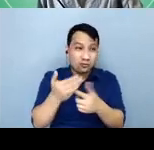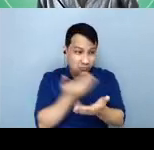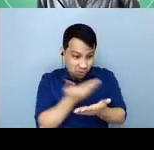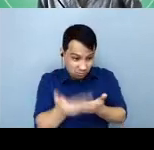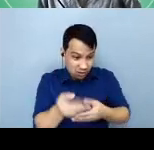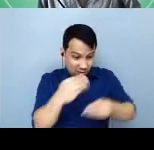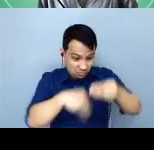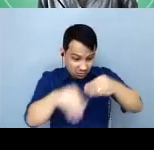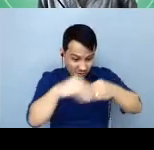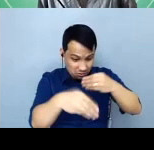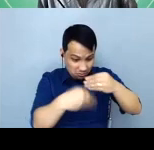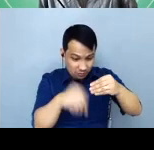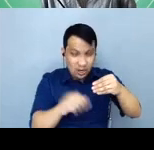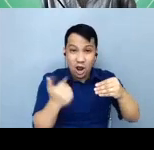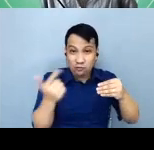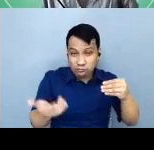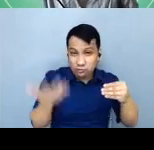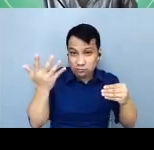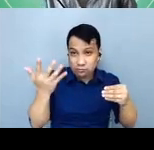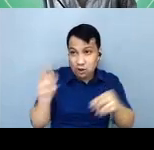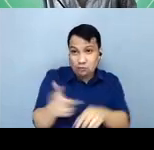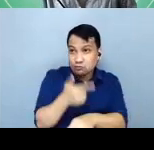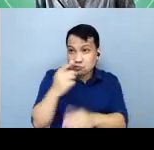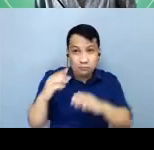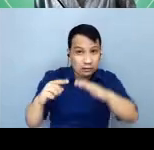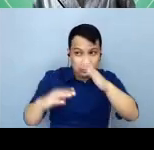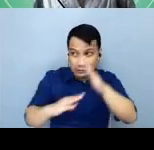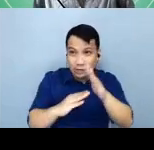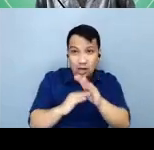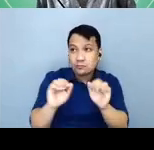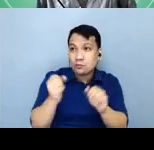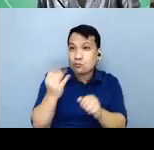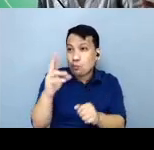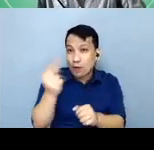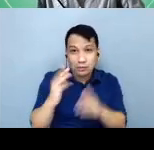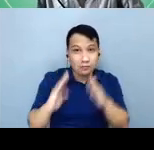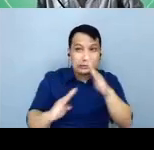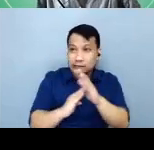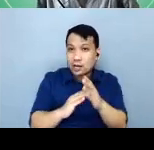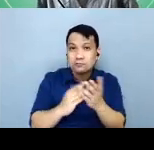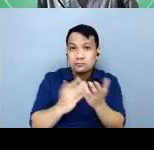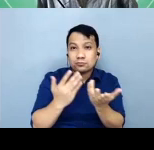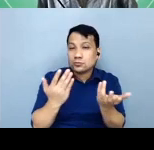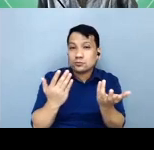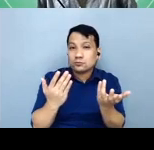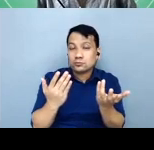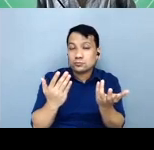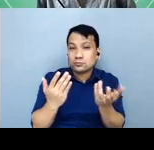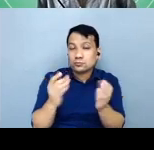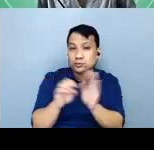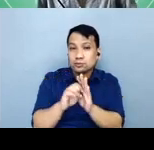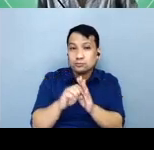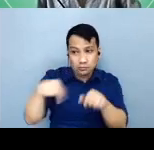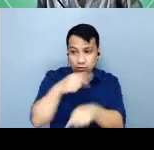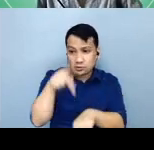at how long it will take to degrade, its lifespan in a landfill? Do we look at the local situation? Is it a landfill, for example, like in the